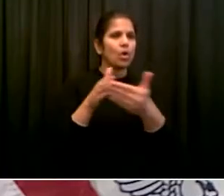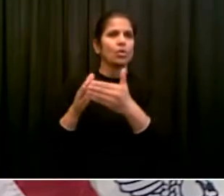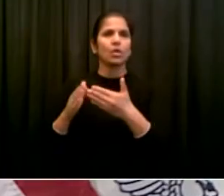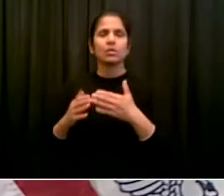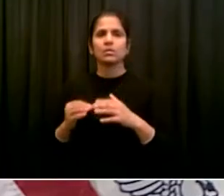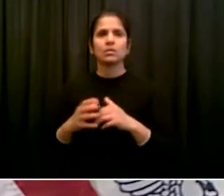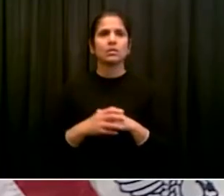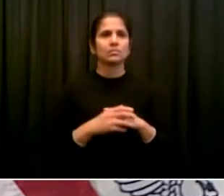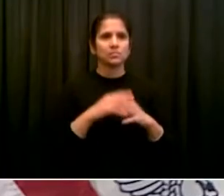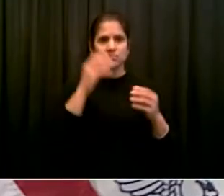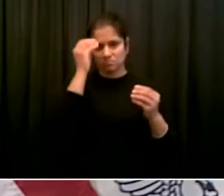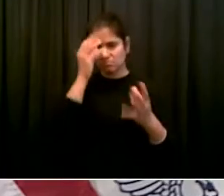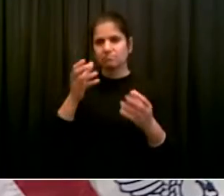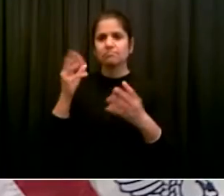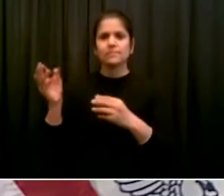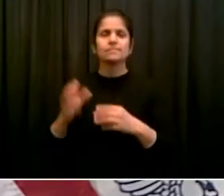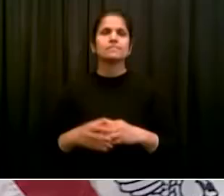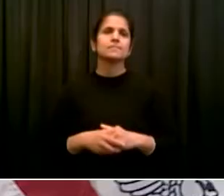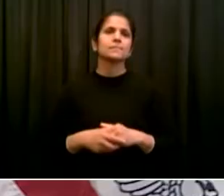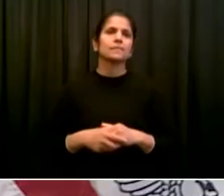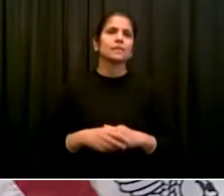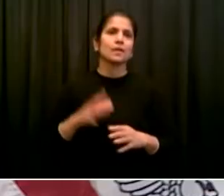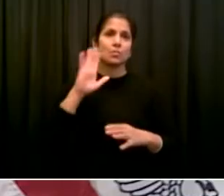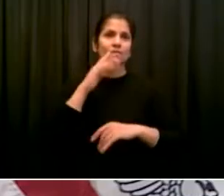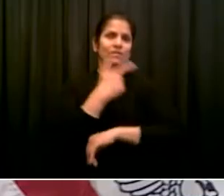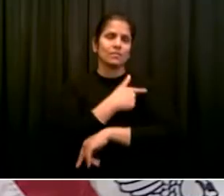save lives. Amen. Go ahead, Henry.